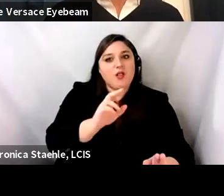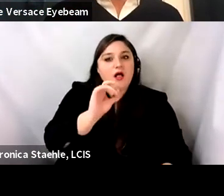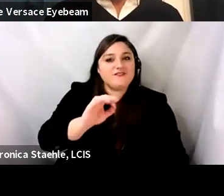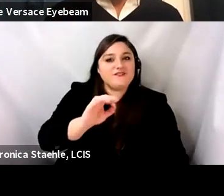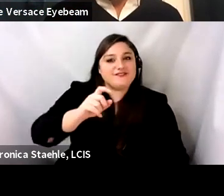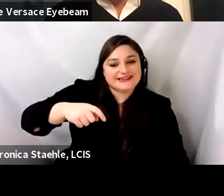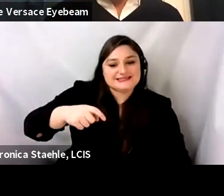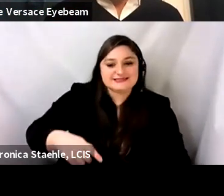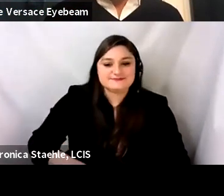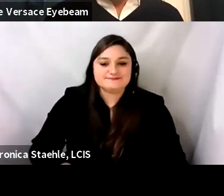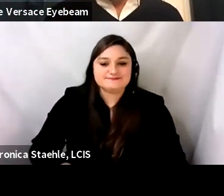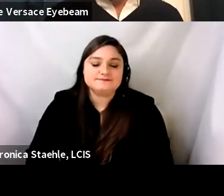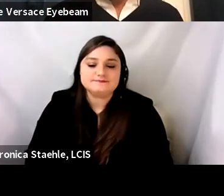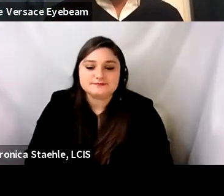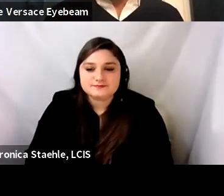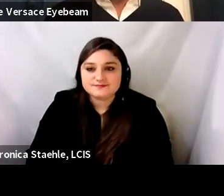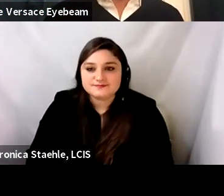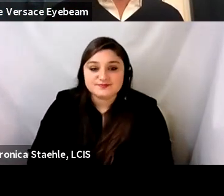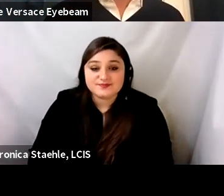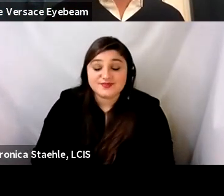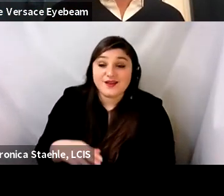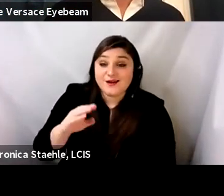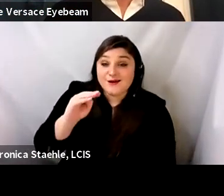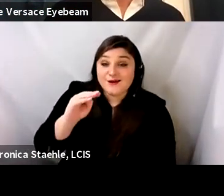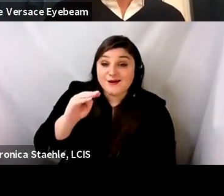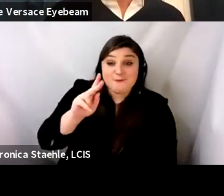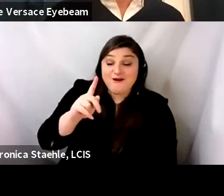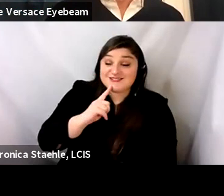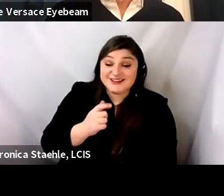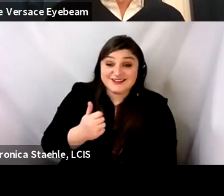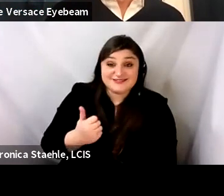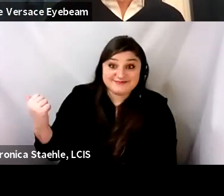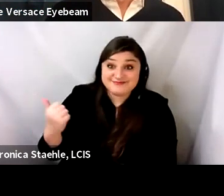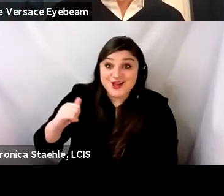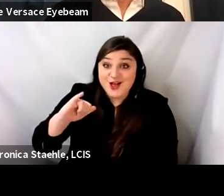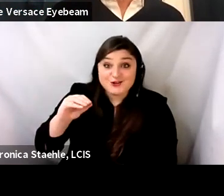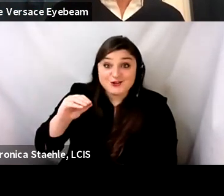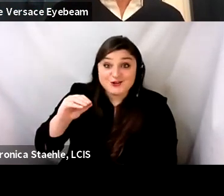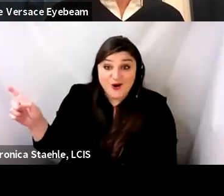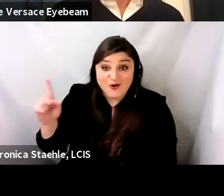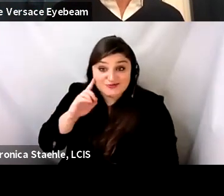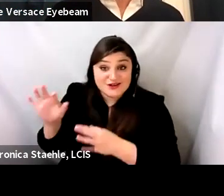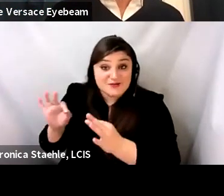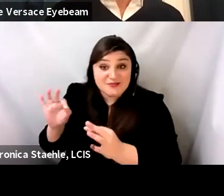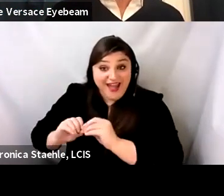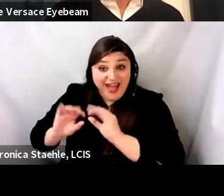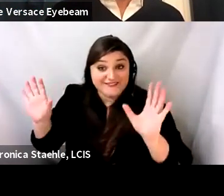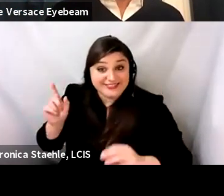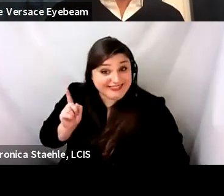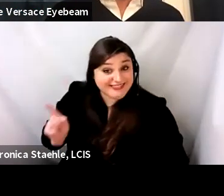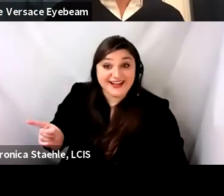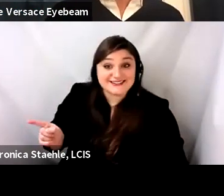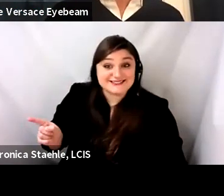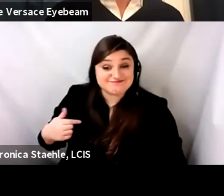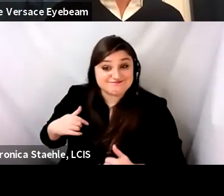just echo everything that Joe said, almost verbatim. You know, I with the question